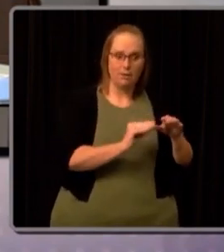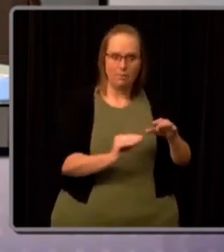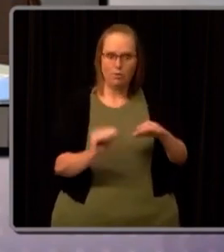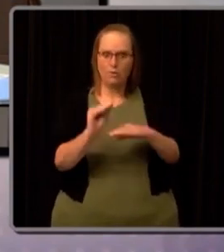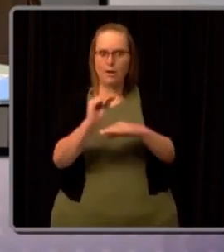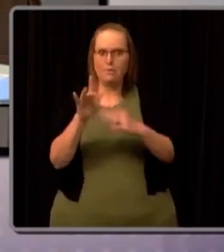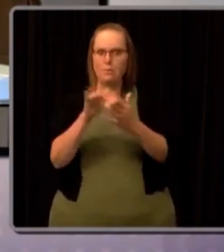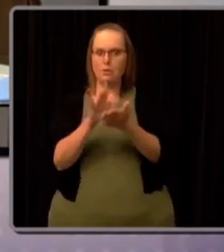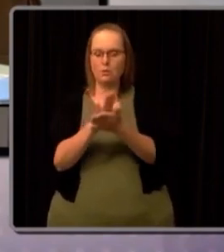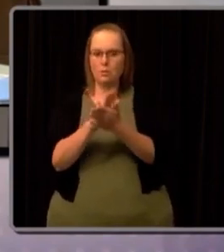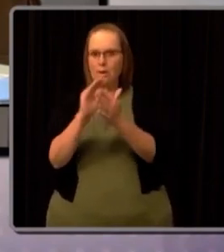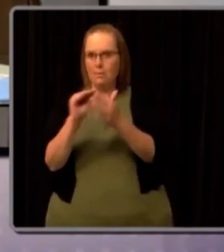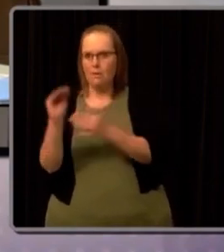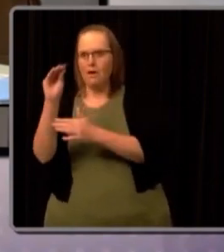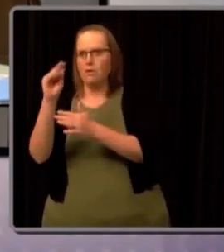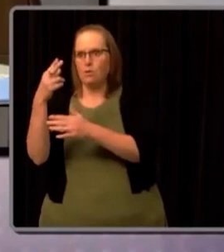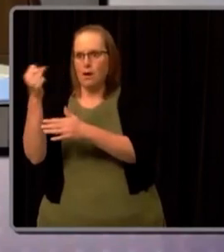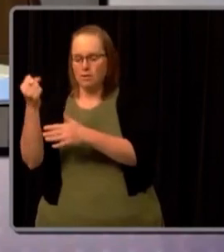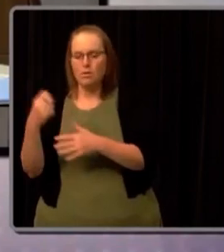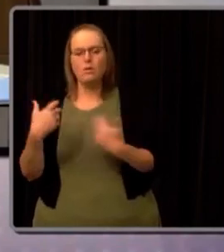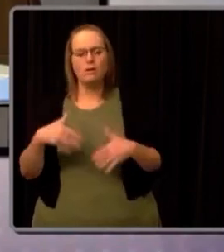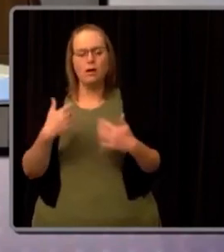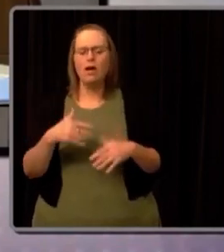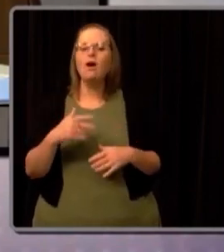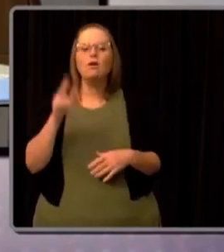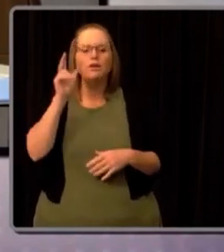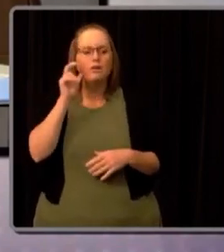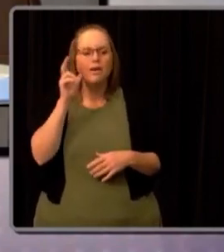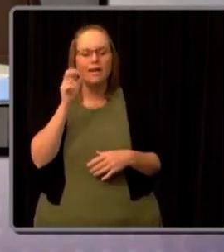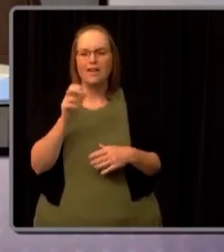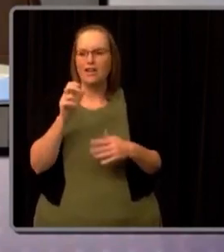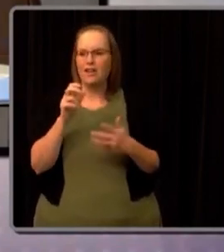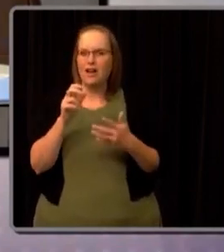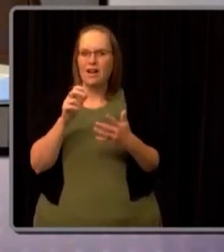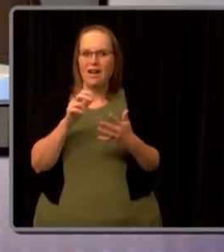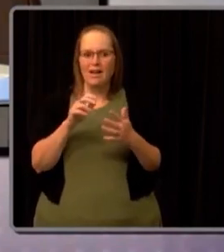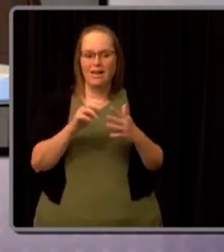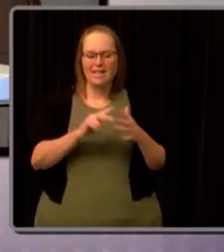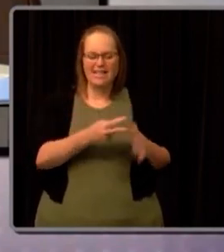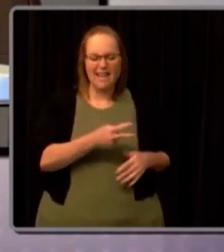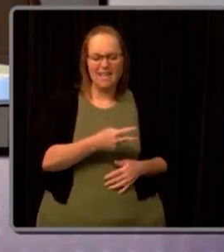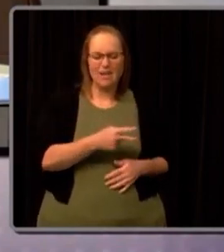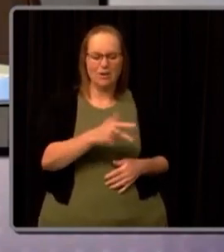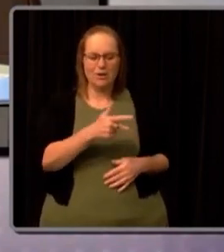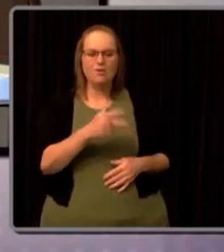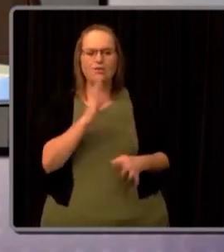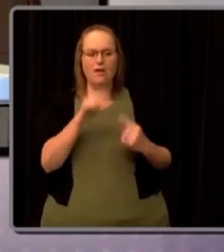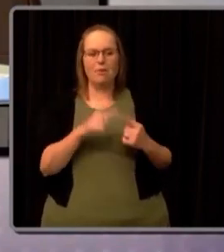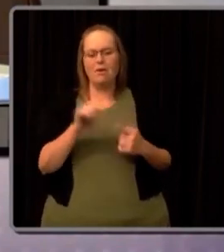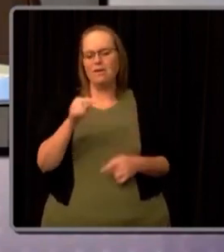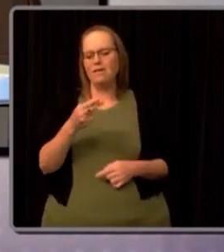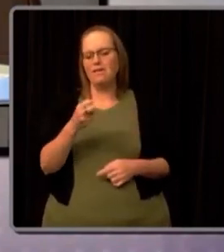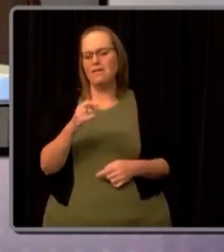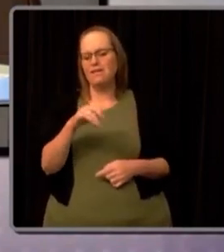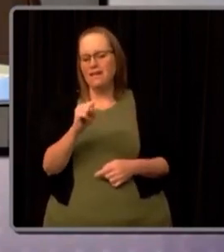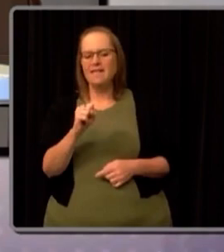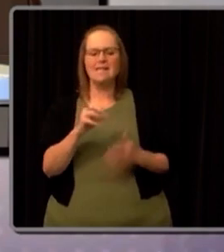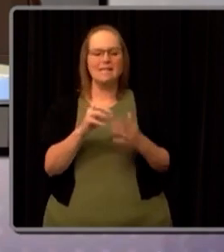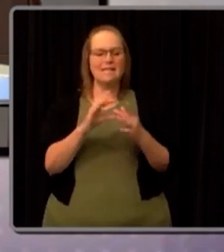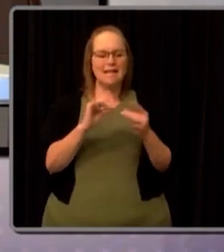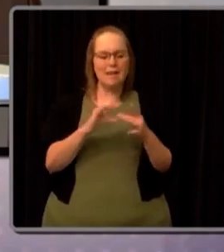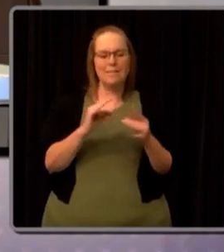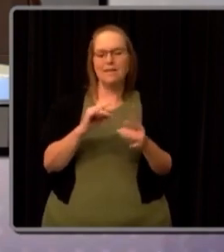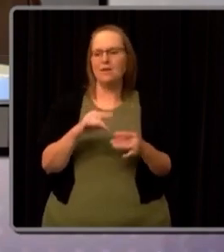You'll hear, 2nd and 3rd graders talking about thesis statements or the literary essay they wrote, or today in 3rd grade, kids were talking